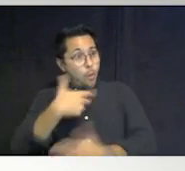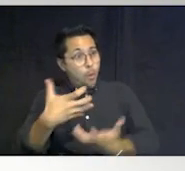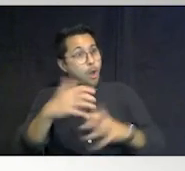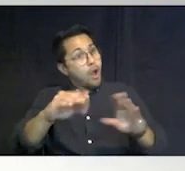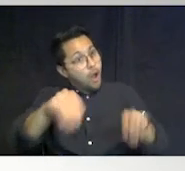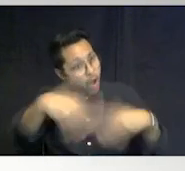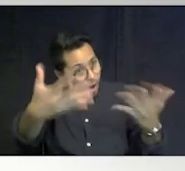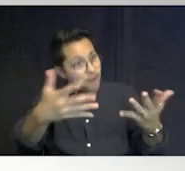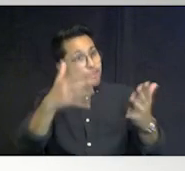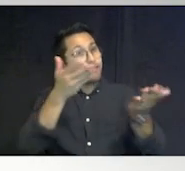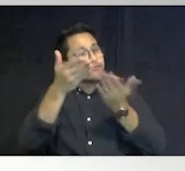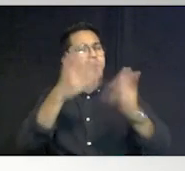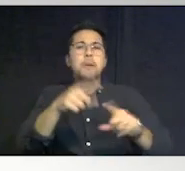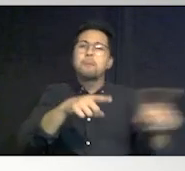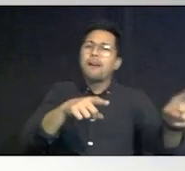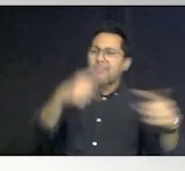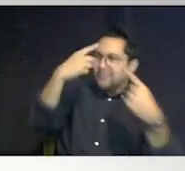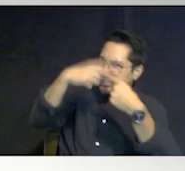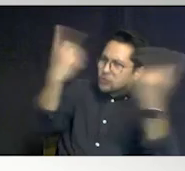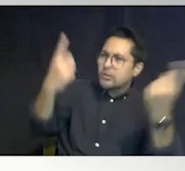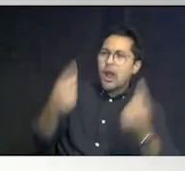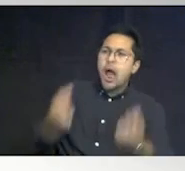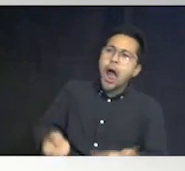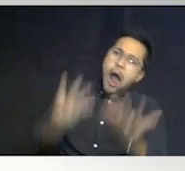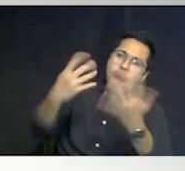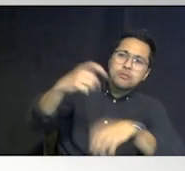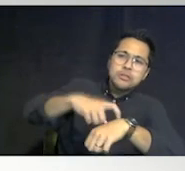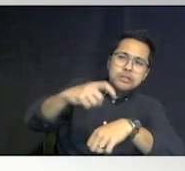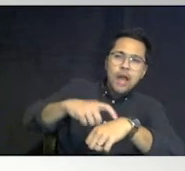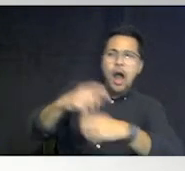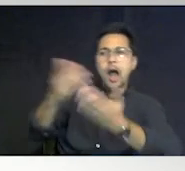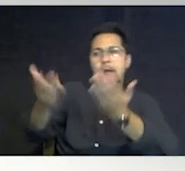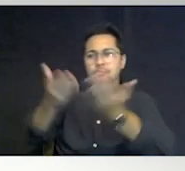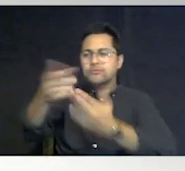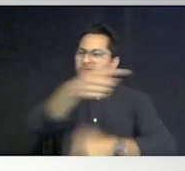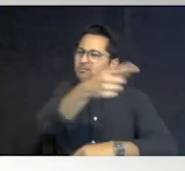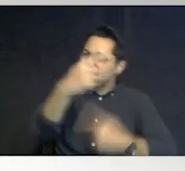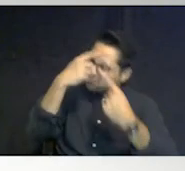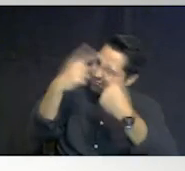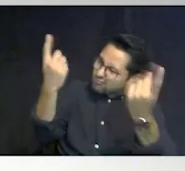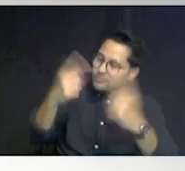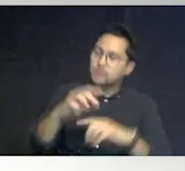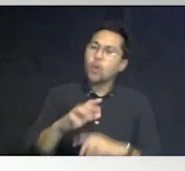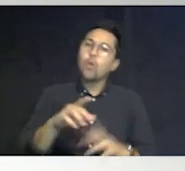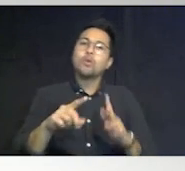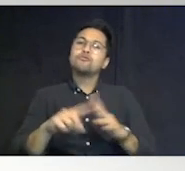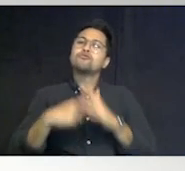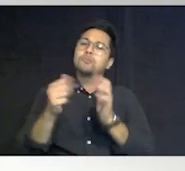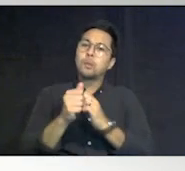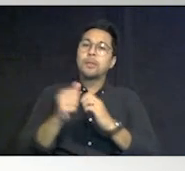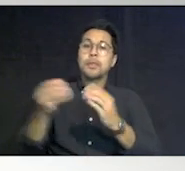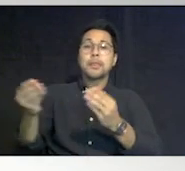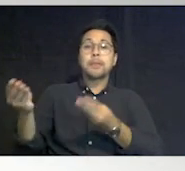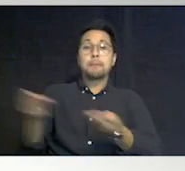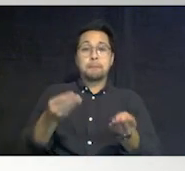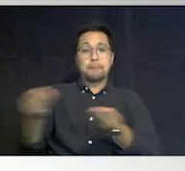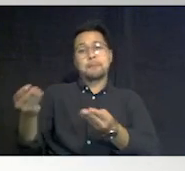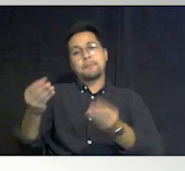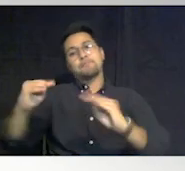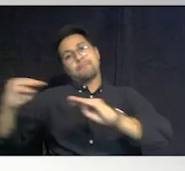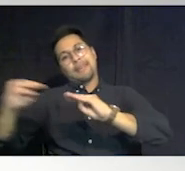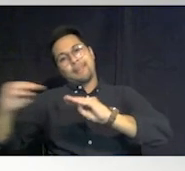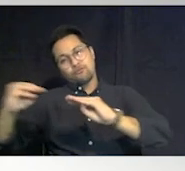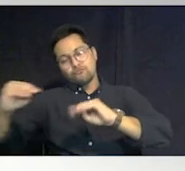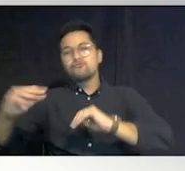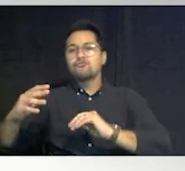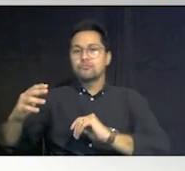a disagreement about the amount of time and services that's going to be offered. So let's start with a mediation session to really open